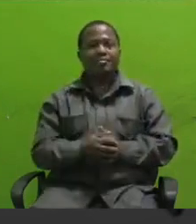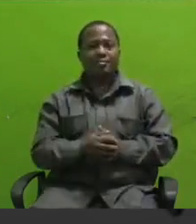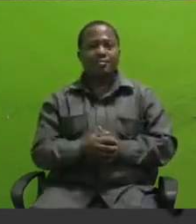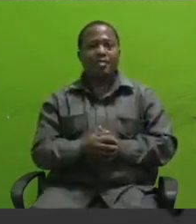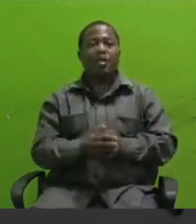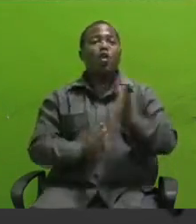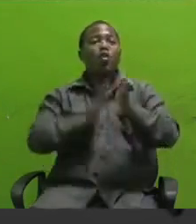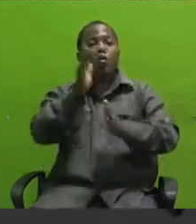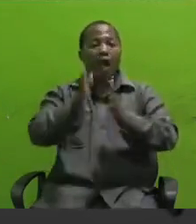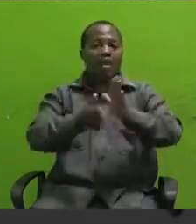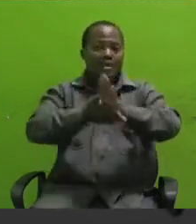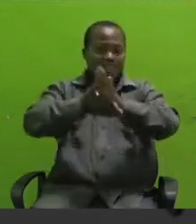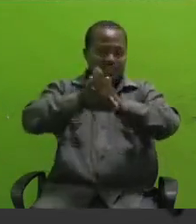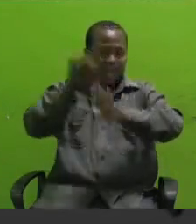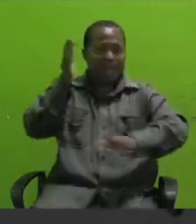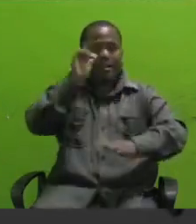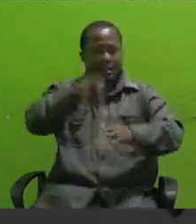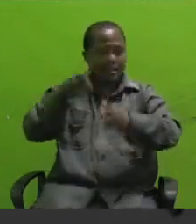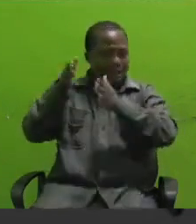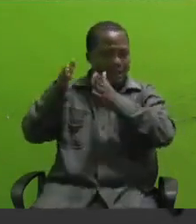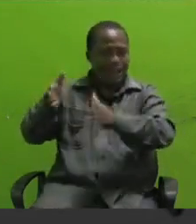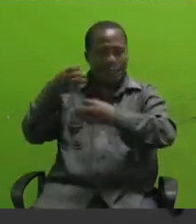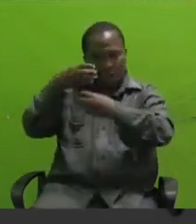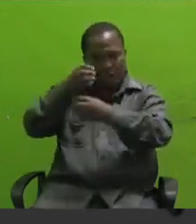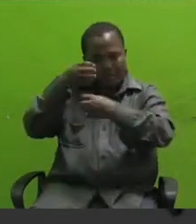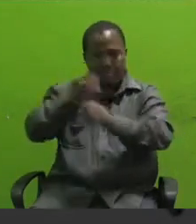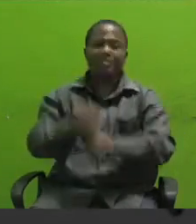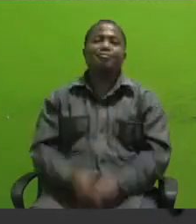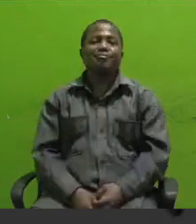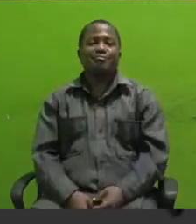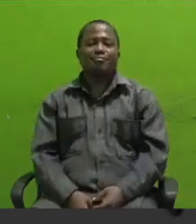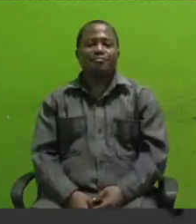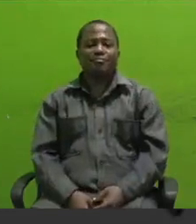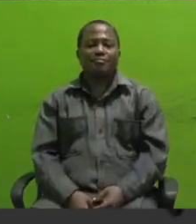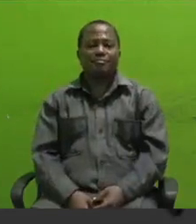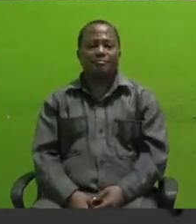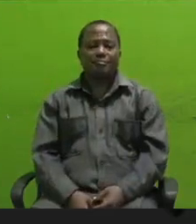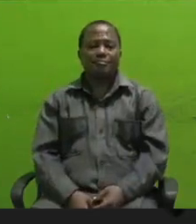with when you start working in the laboratory.